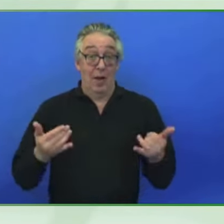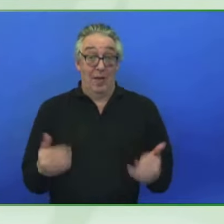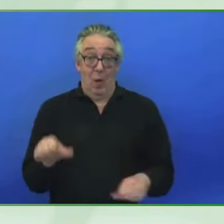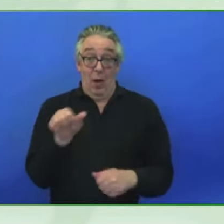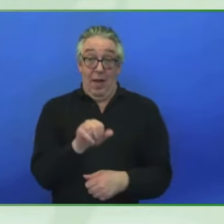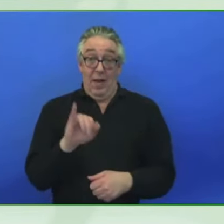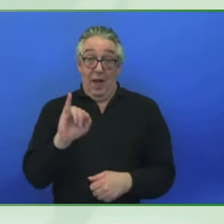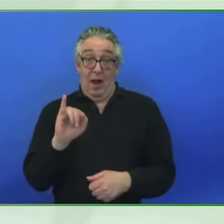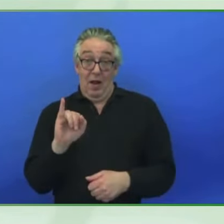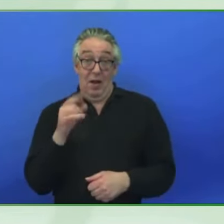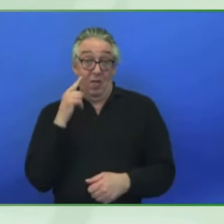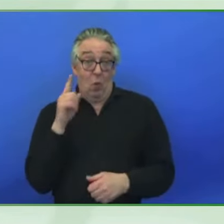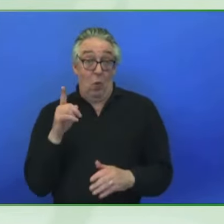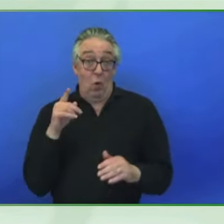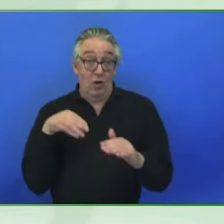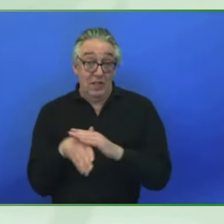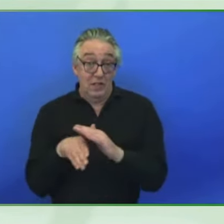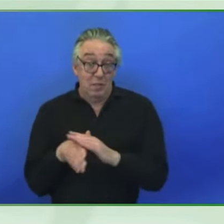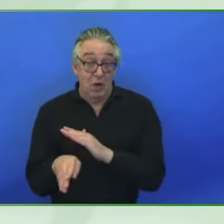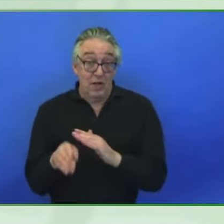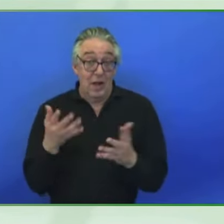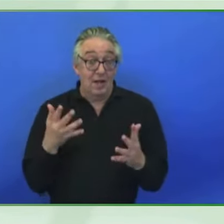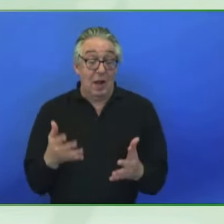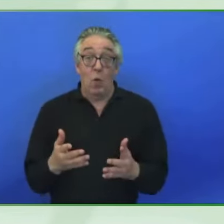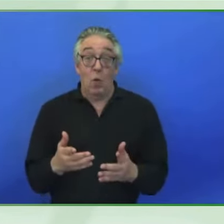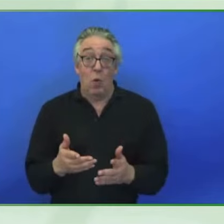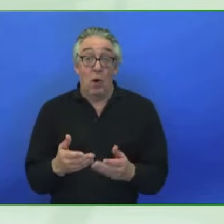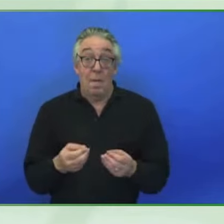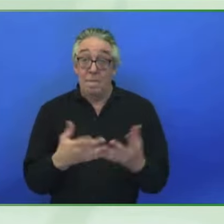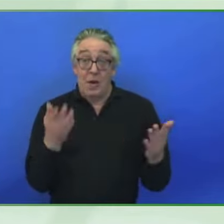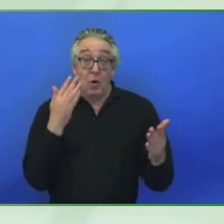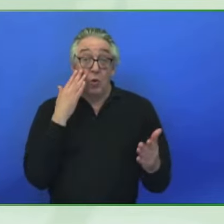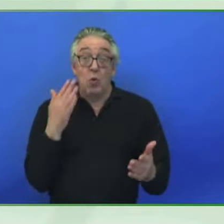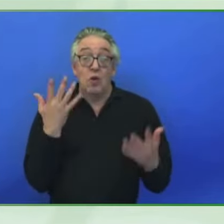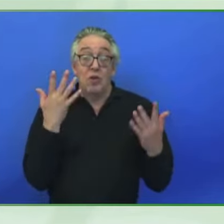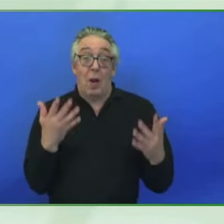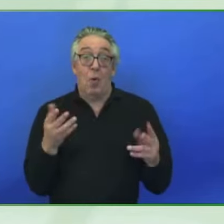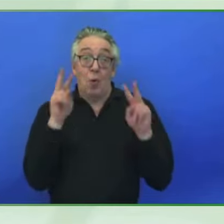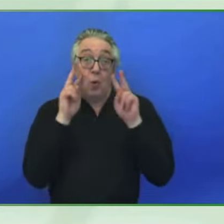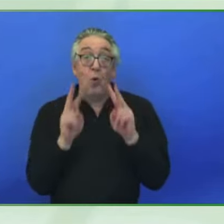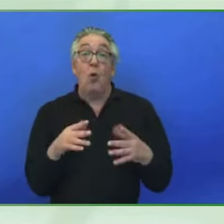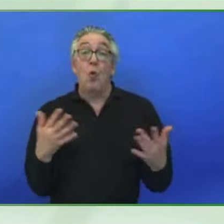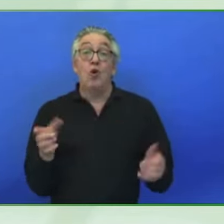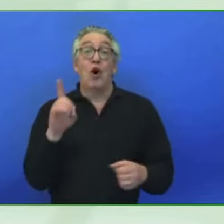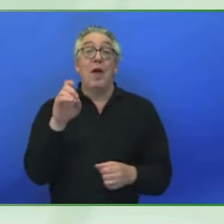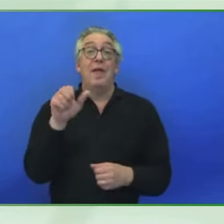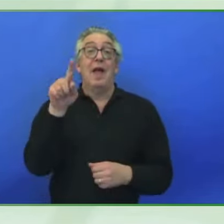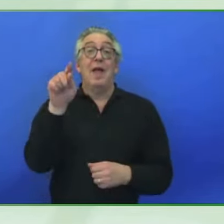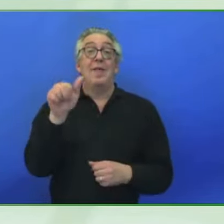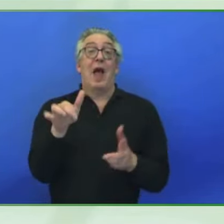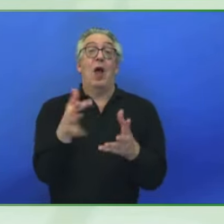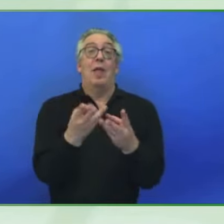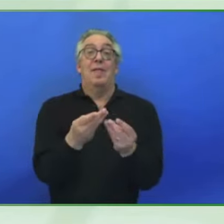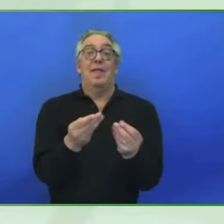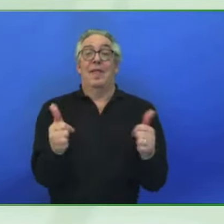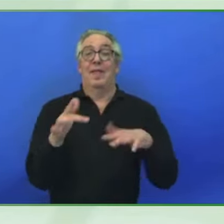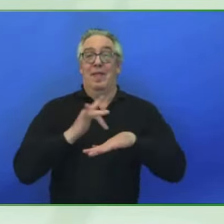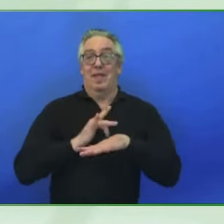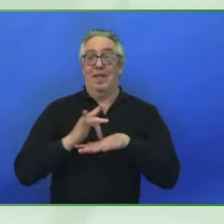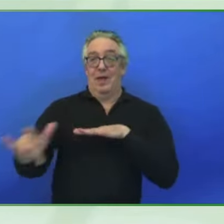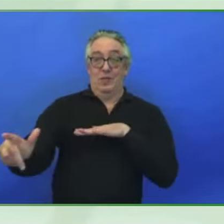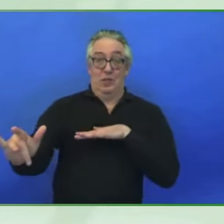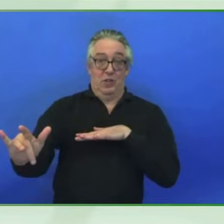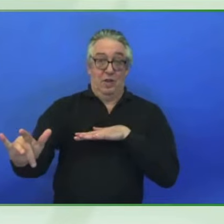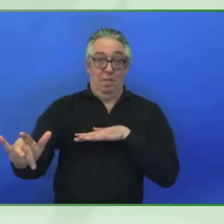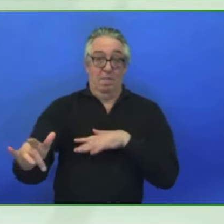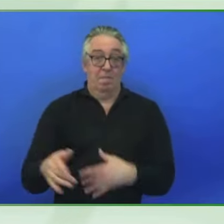moving much more into the data desert. In Seeing AI, I mean, many people around the globe are familiar with